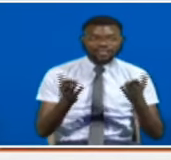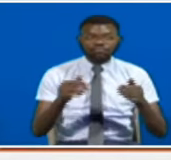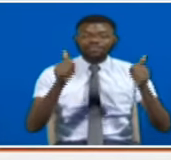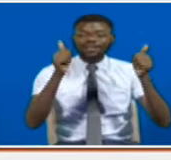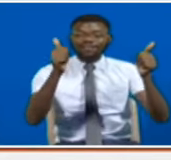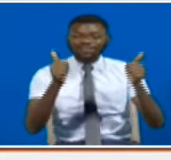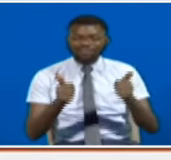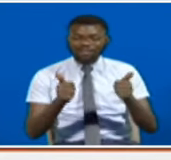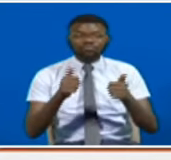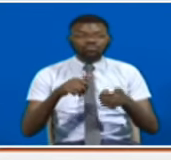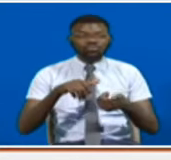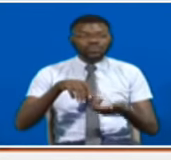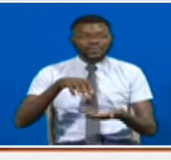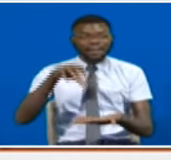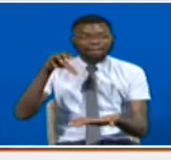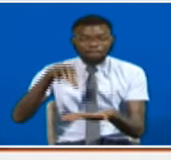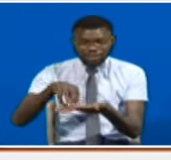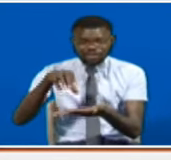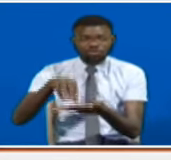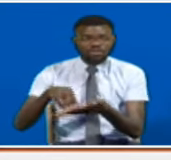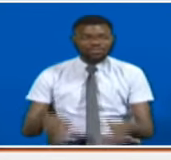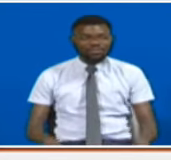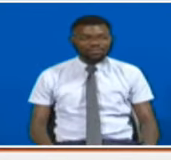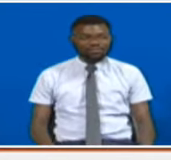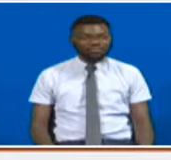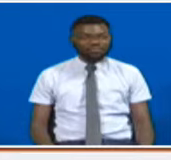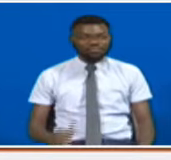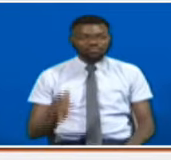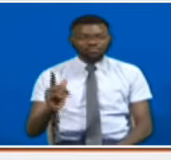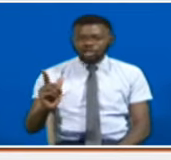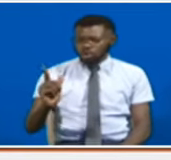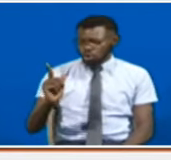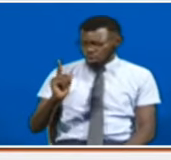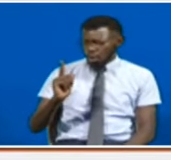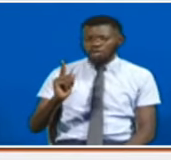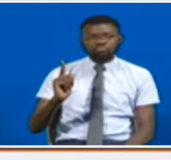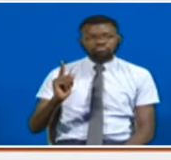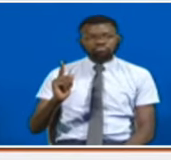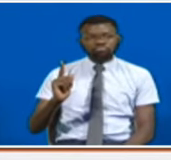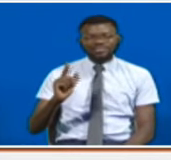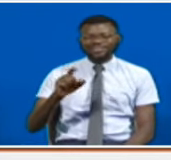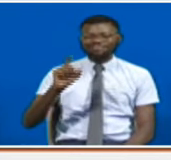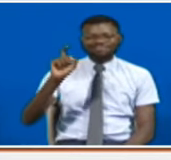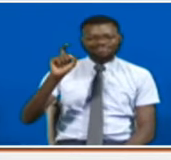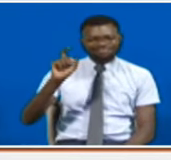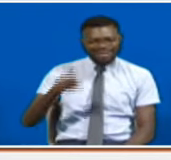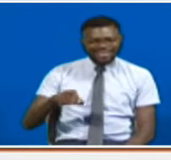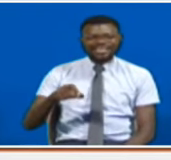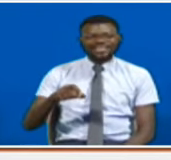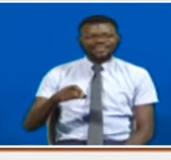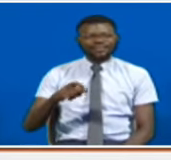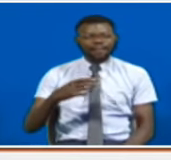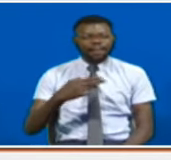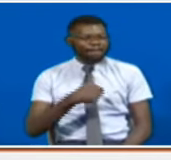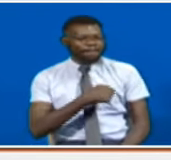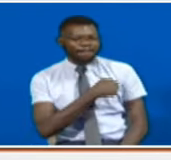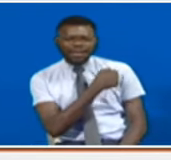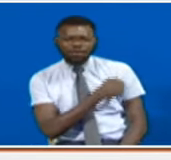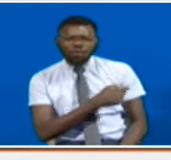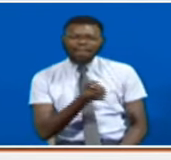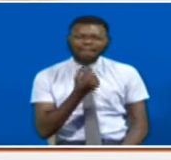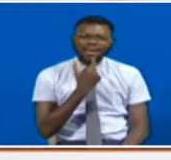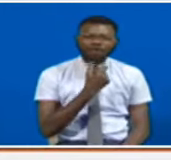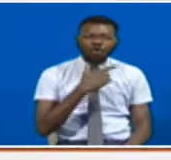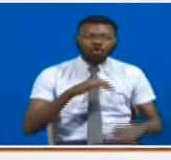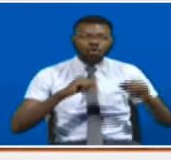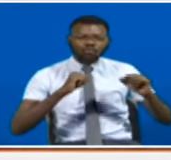advertise for that position, because the Act now says that it has to be a medical officer. Mm-hmm. Other cadres,